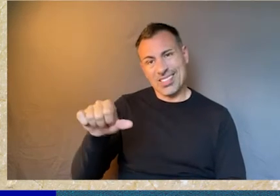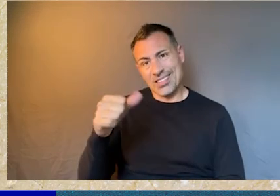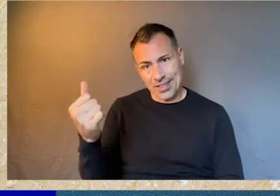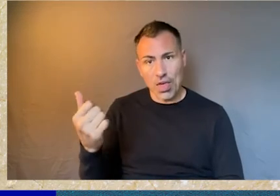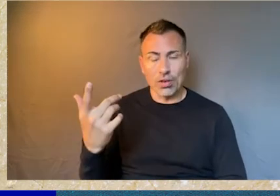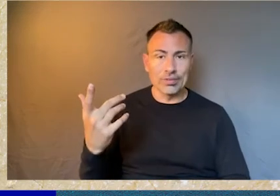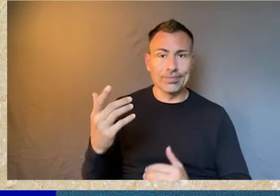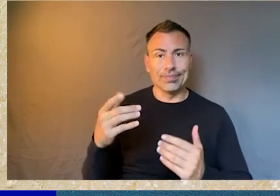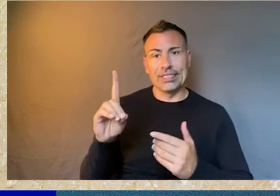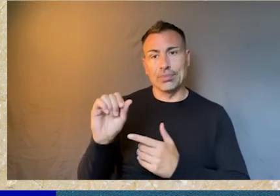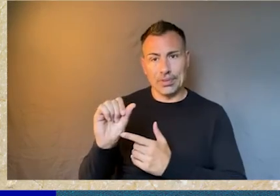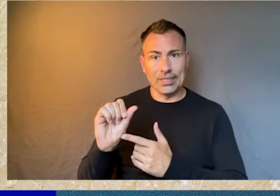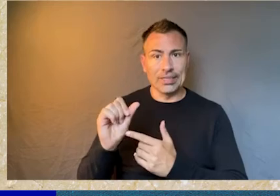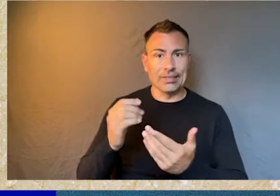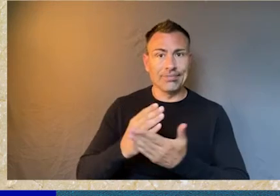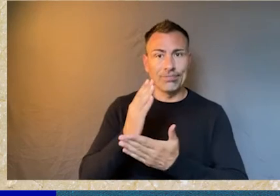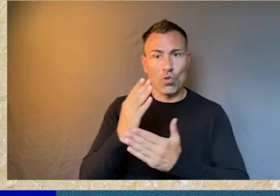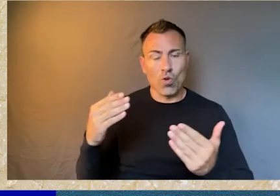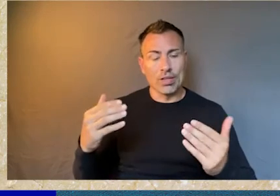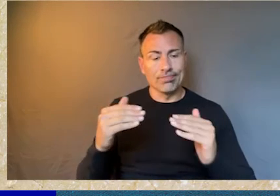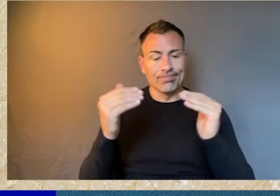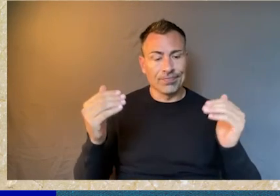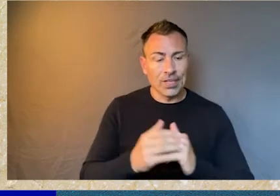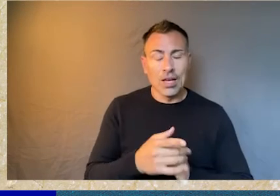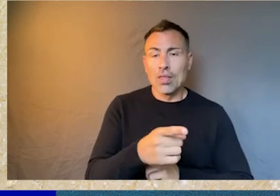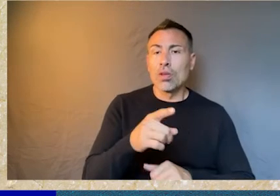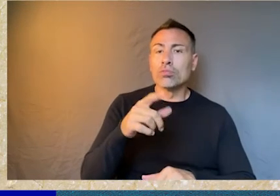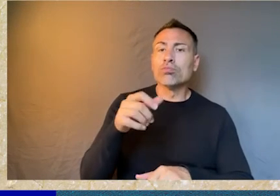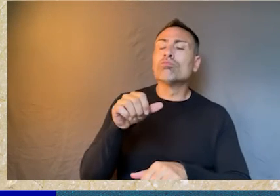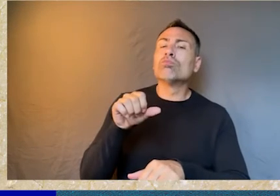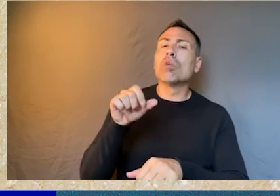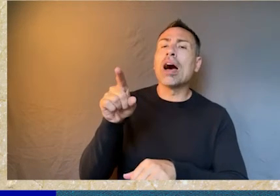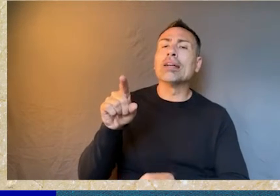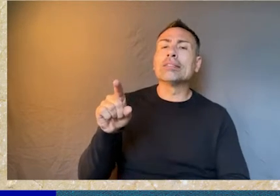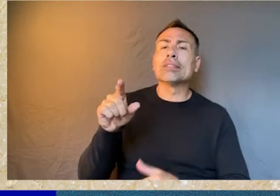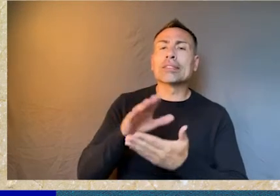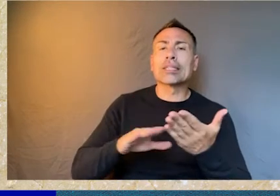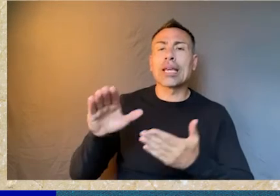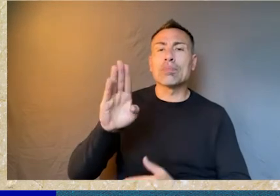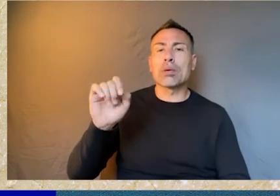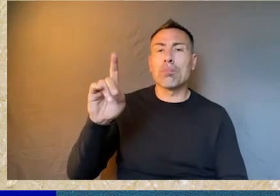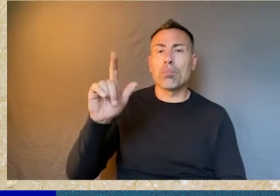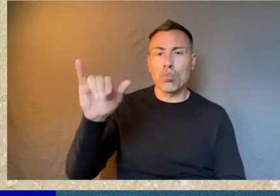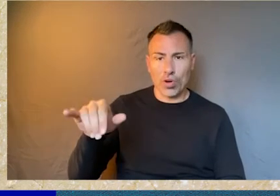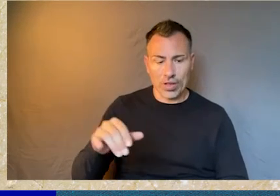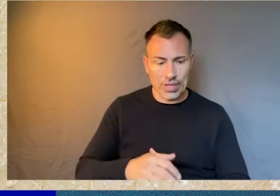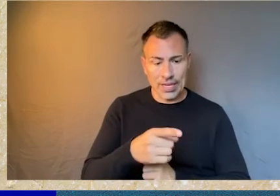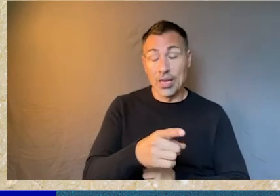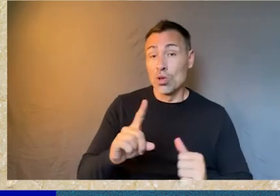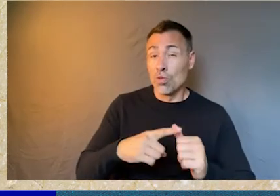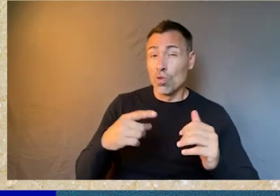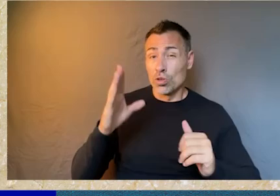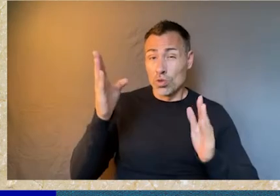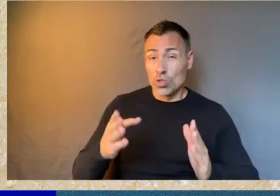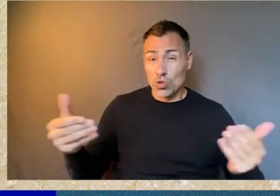in California, where they both met for the first time. Ed Roberts was actually the person who introduced Don to the independent living